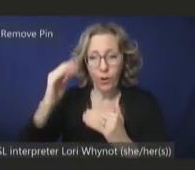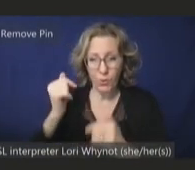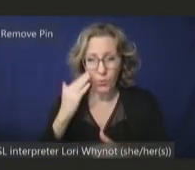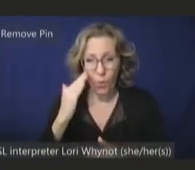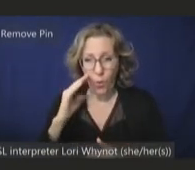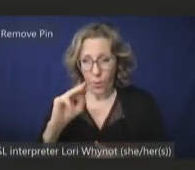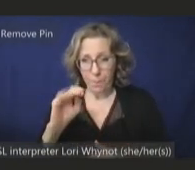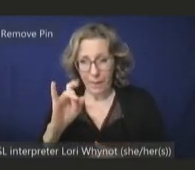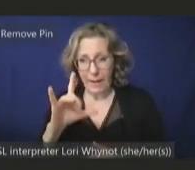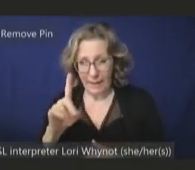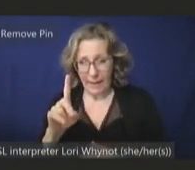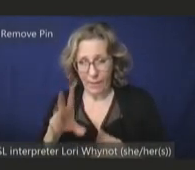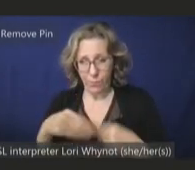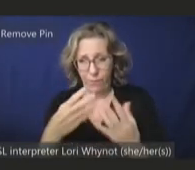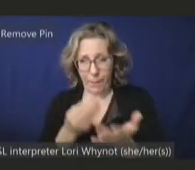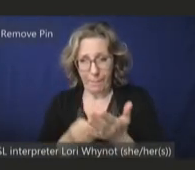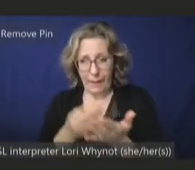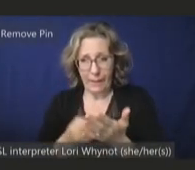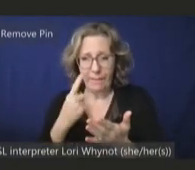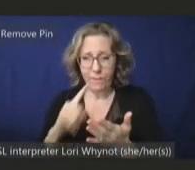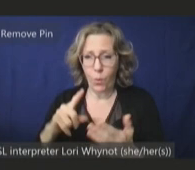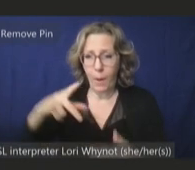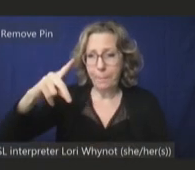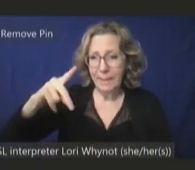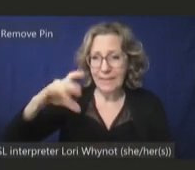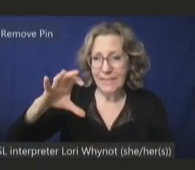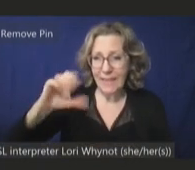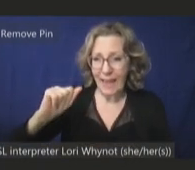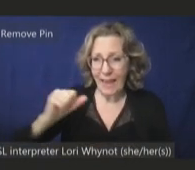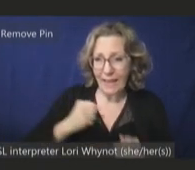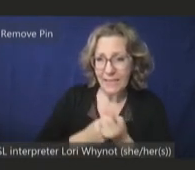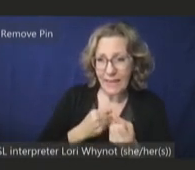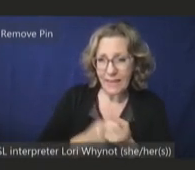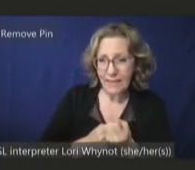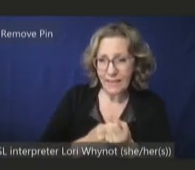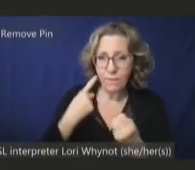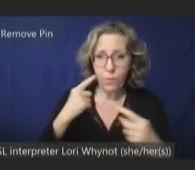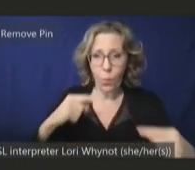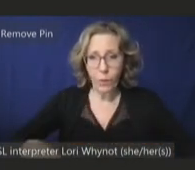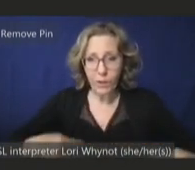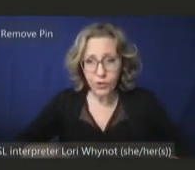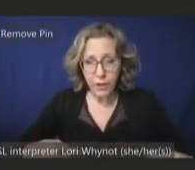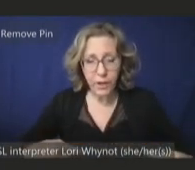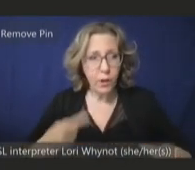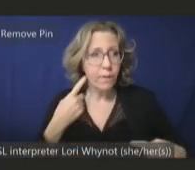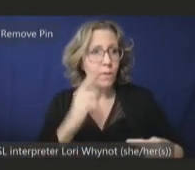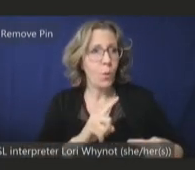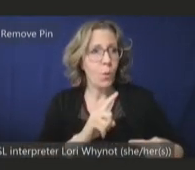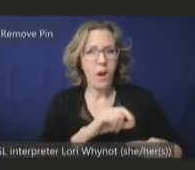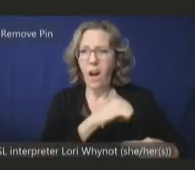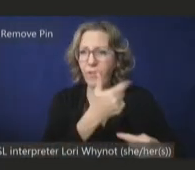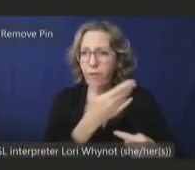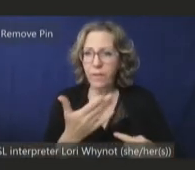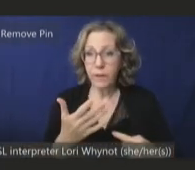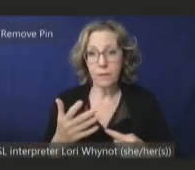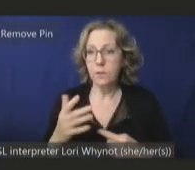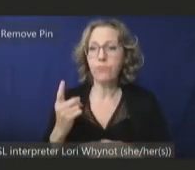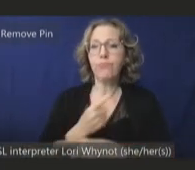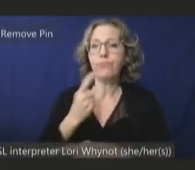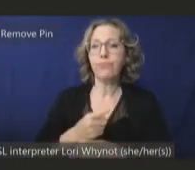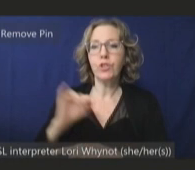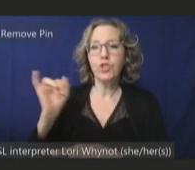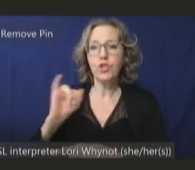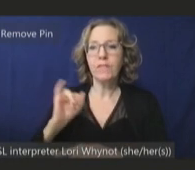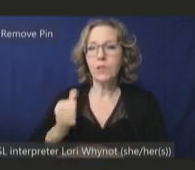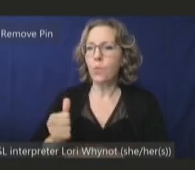personal care attendants, for wheelchairs, for certain therapies that traditional insurance doesn't cover. So people need